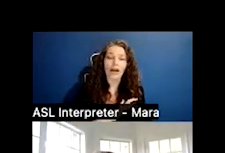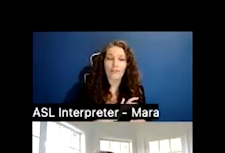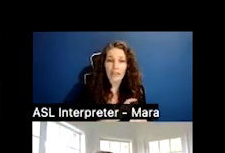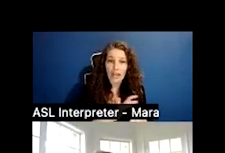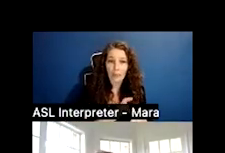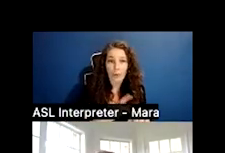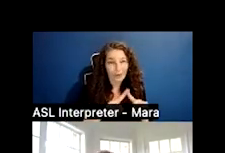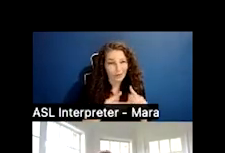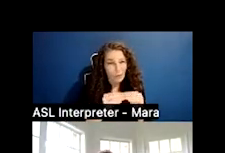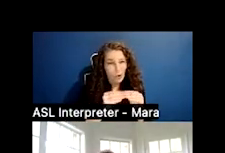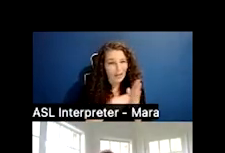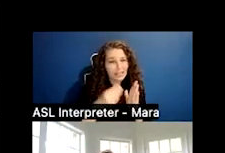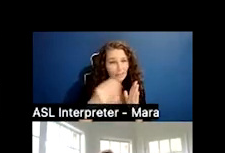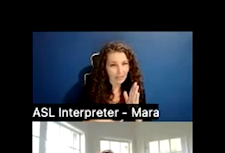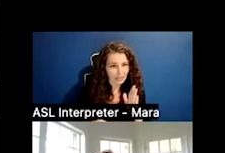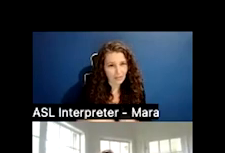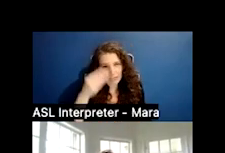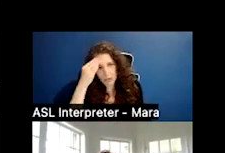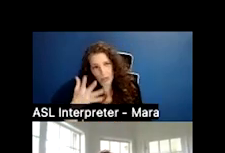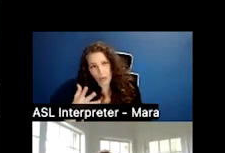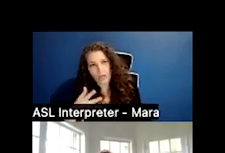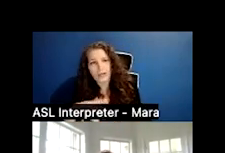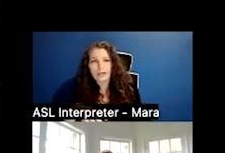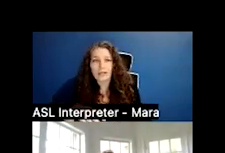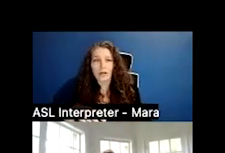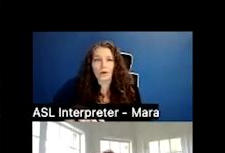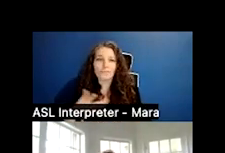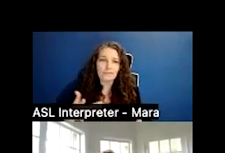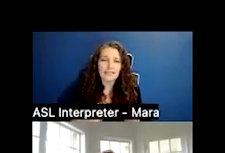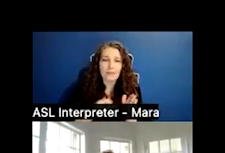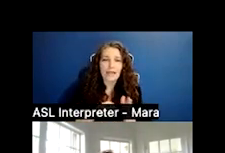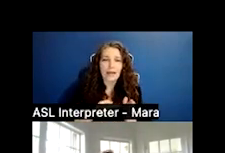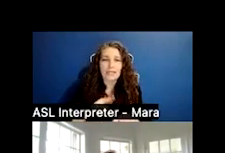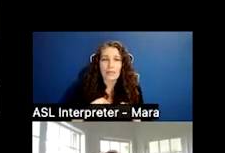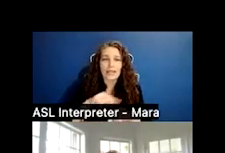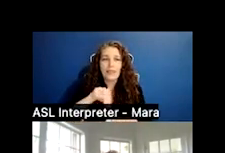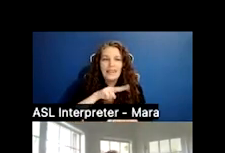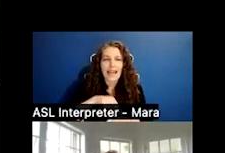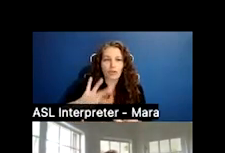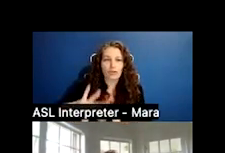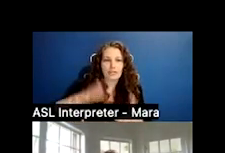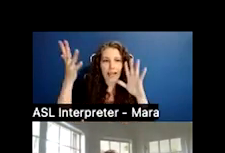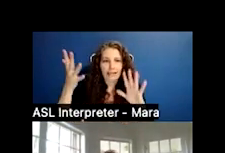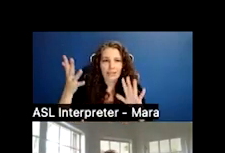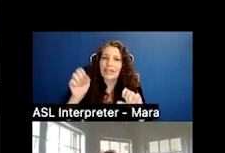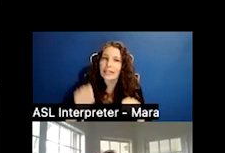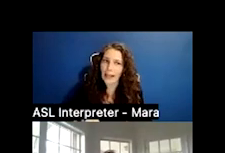natural disasters are really in some ways not a good match, in that it's extremely expensive. And